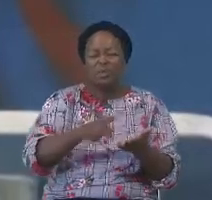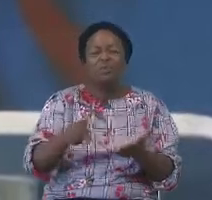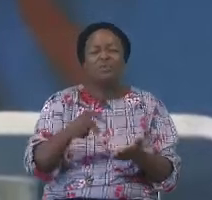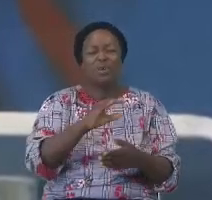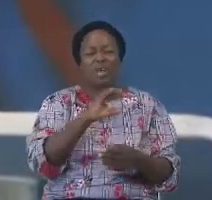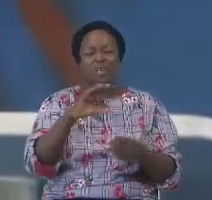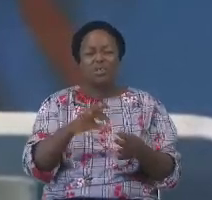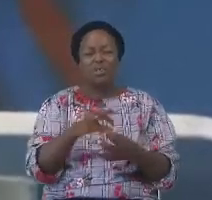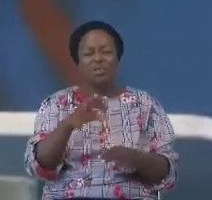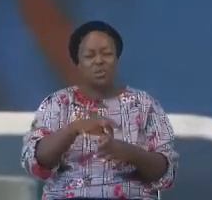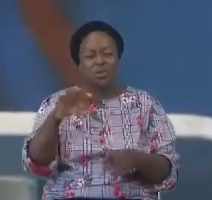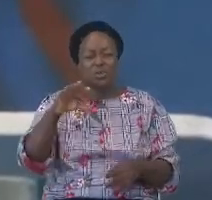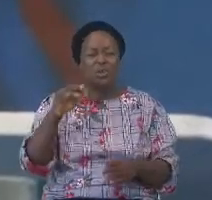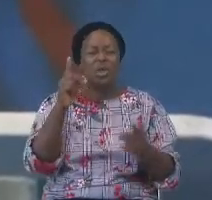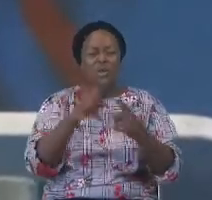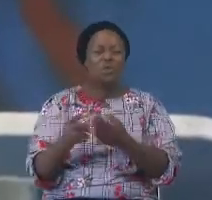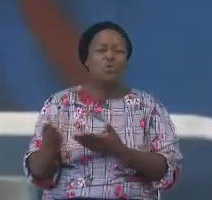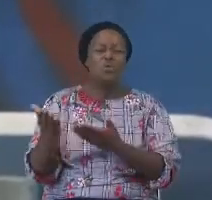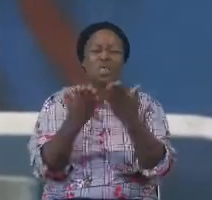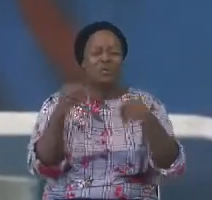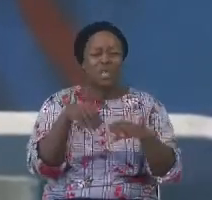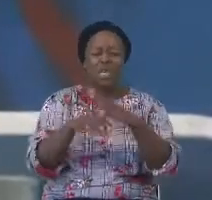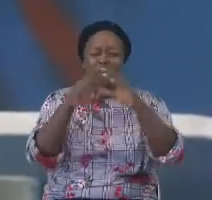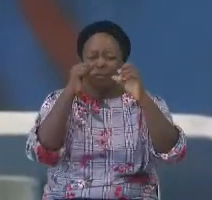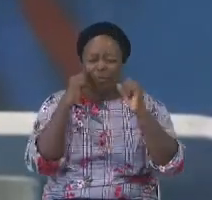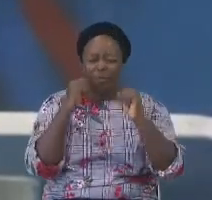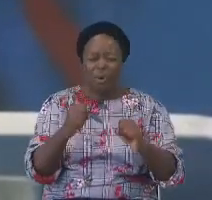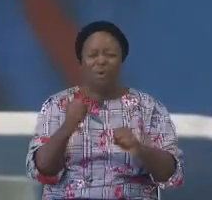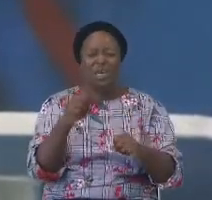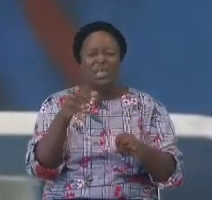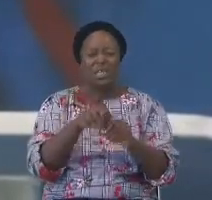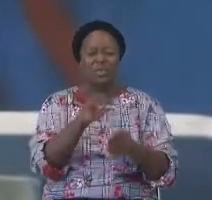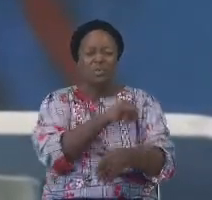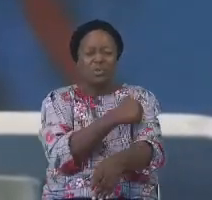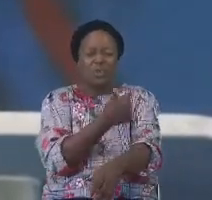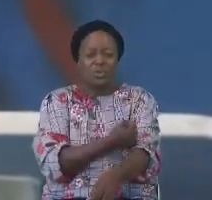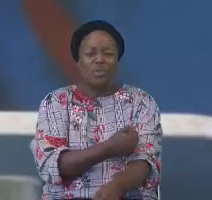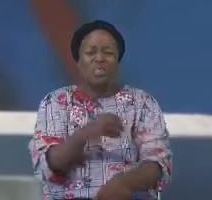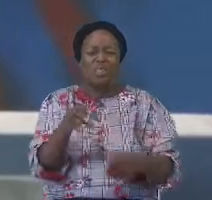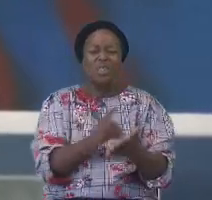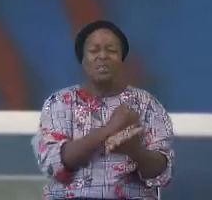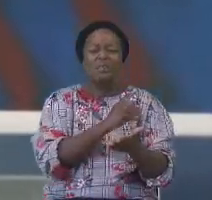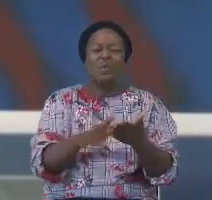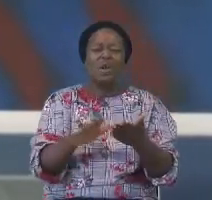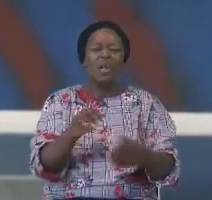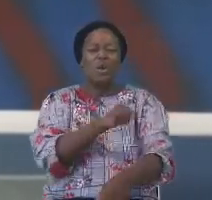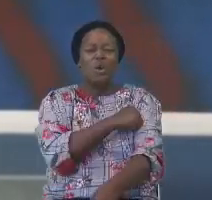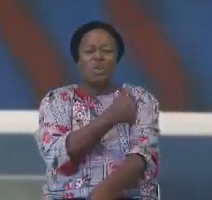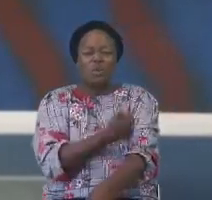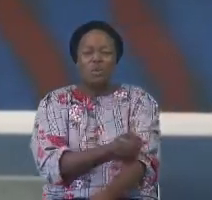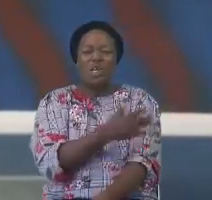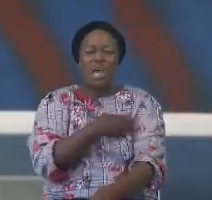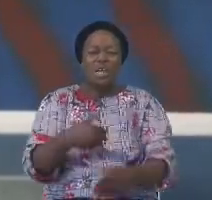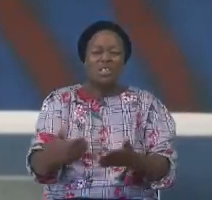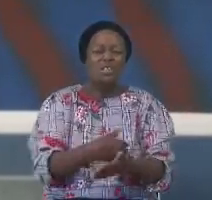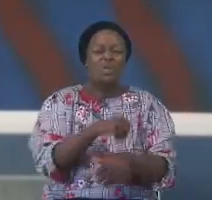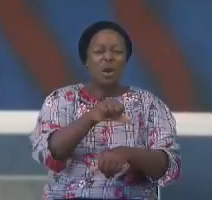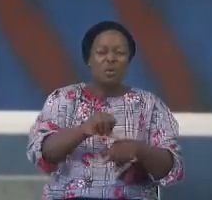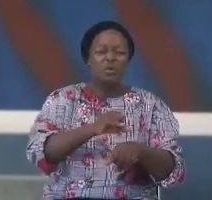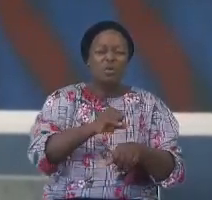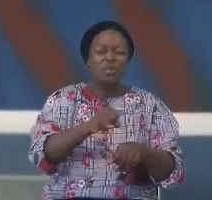holy ghost baptising for sanctified purified souls to serve you in power in